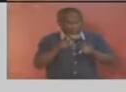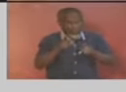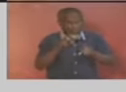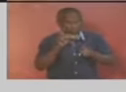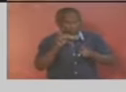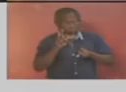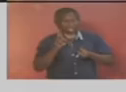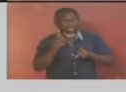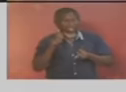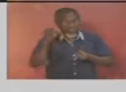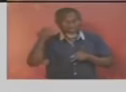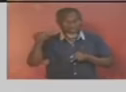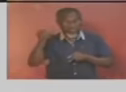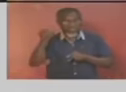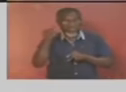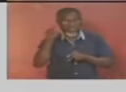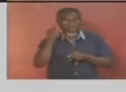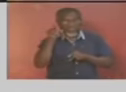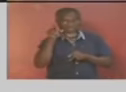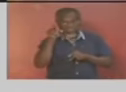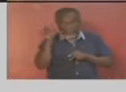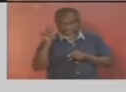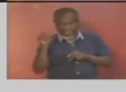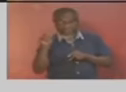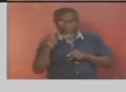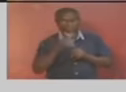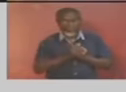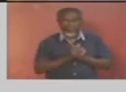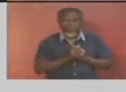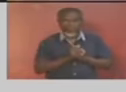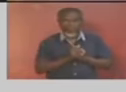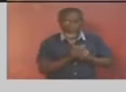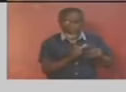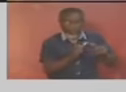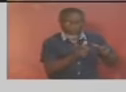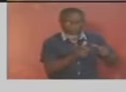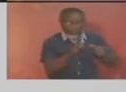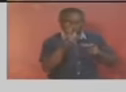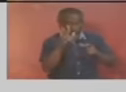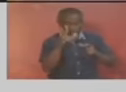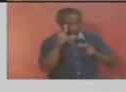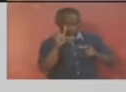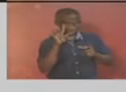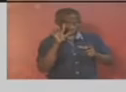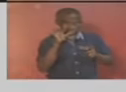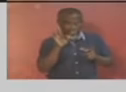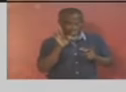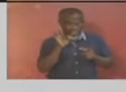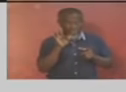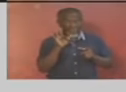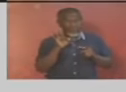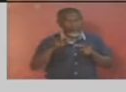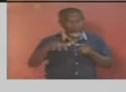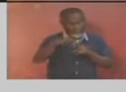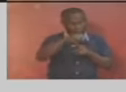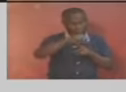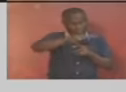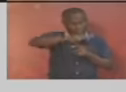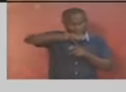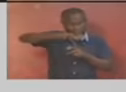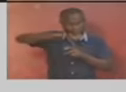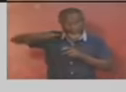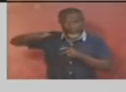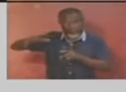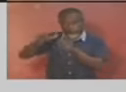Debe facility. And in terms of our quarantine, 349 persons spread amongst many facilities.